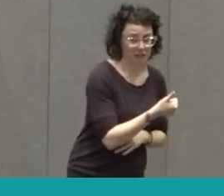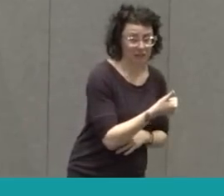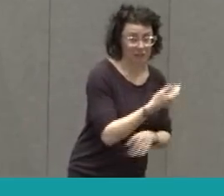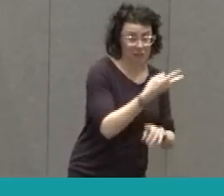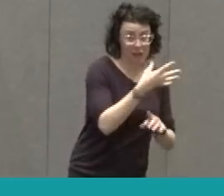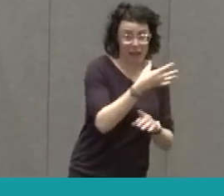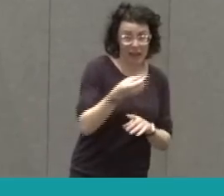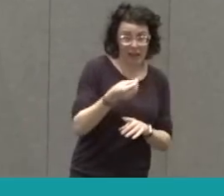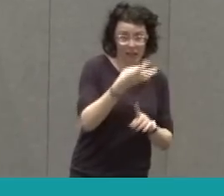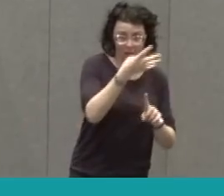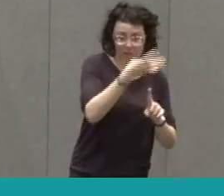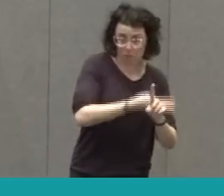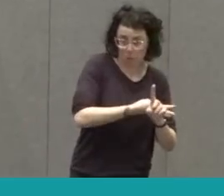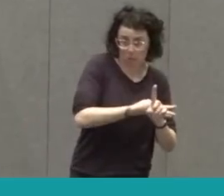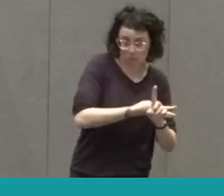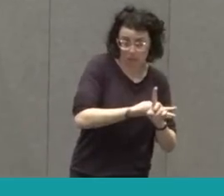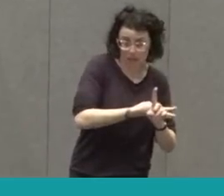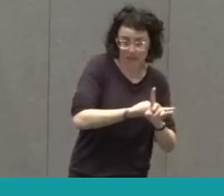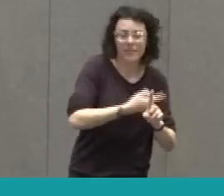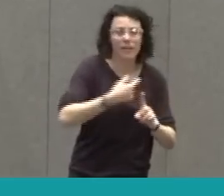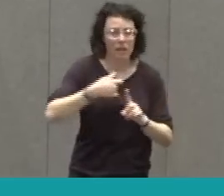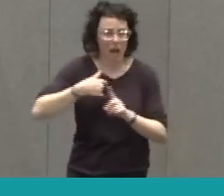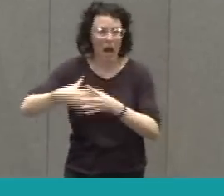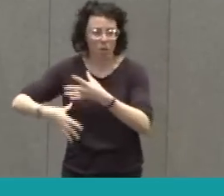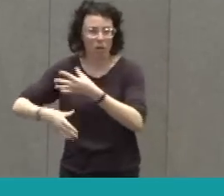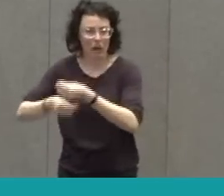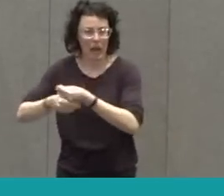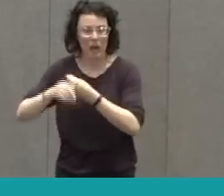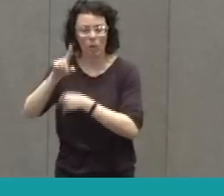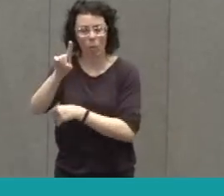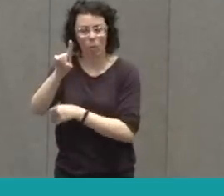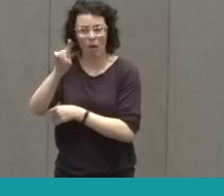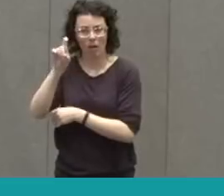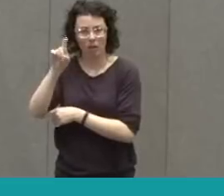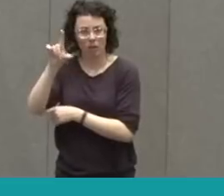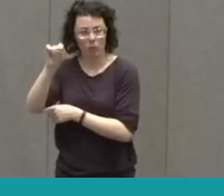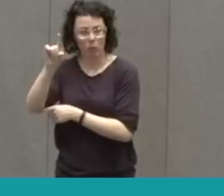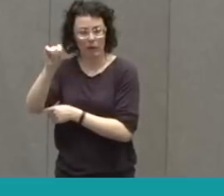have 124 months.